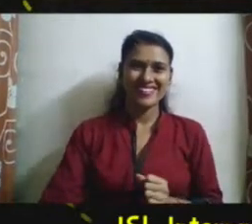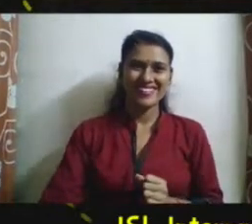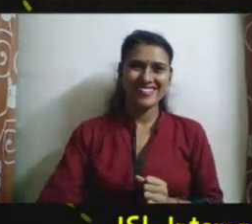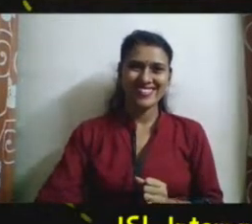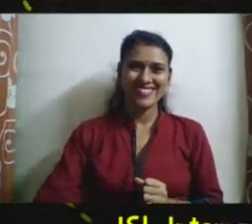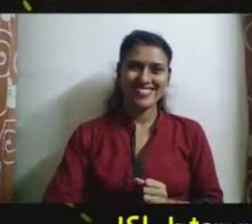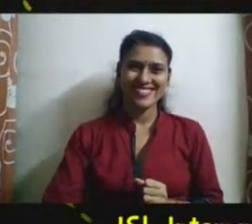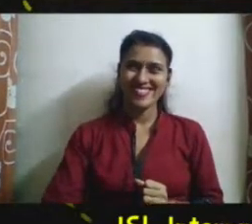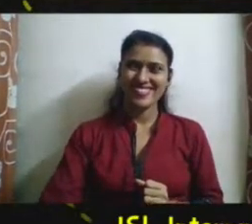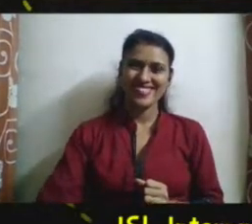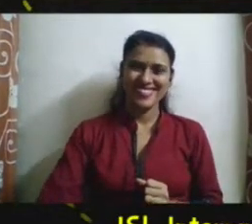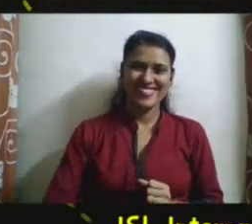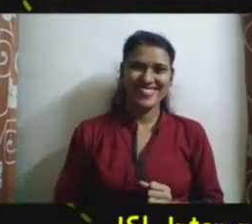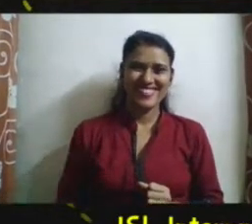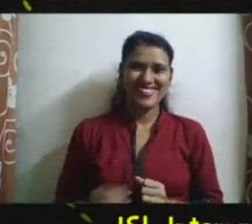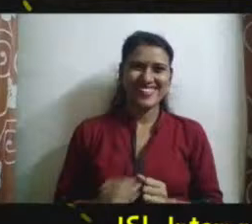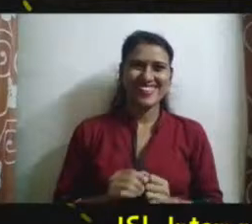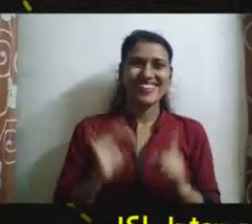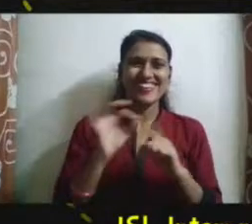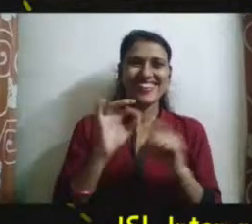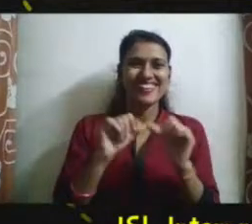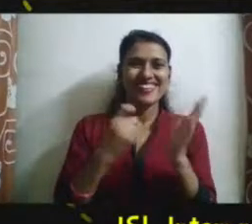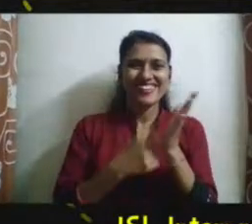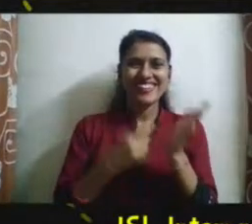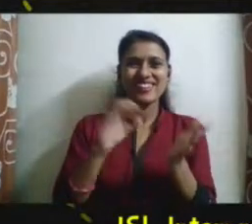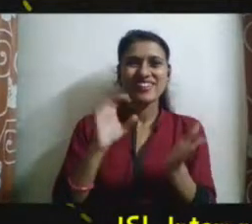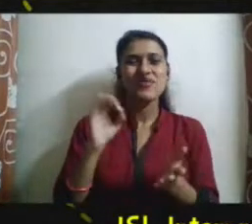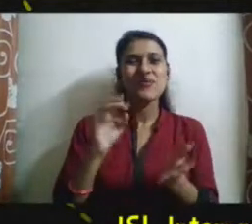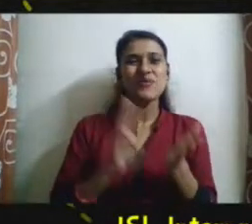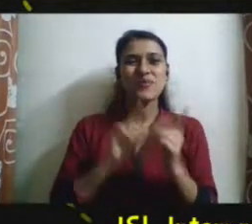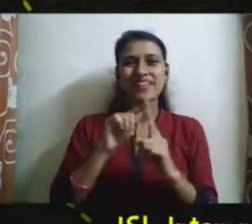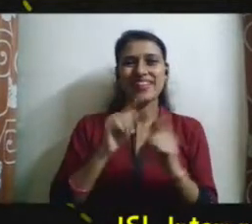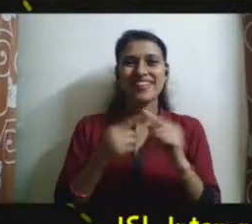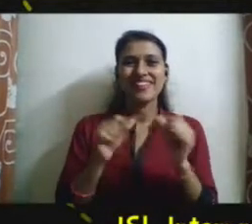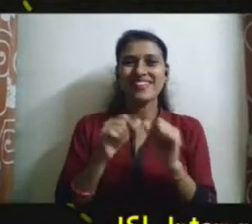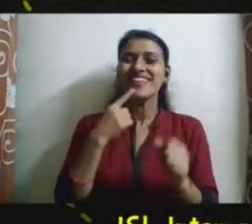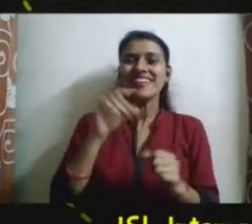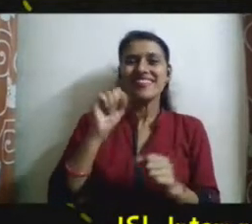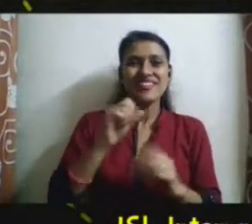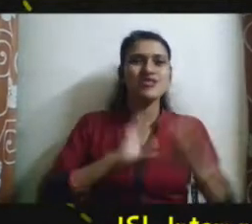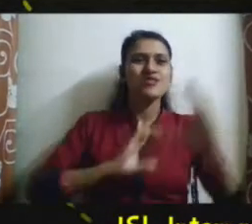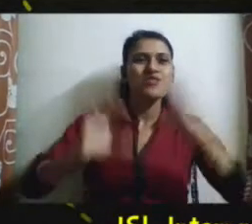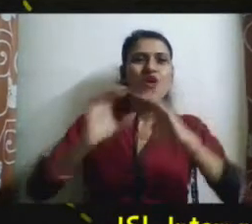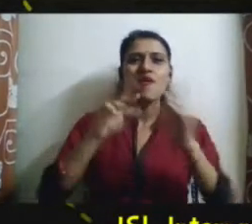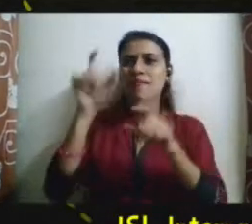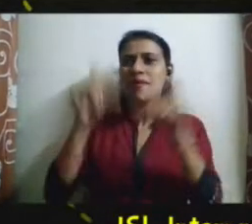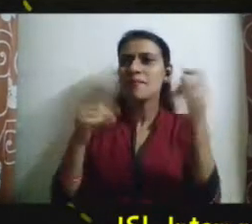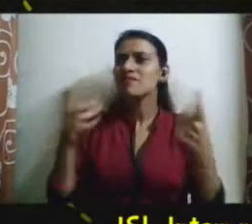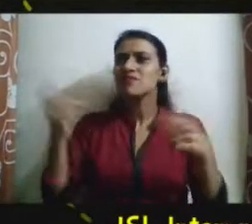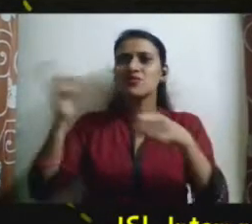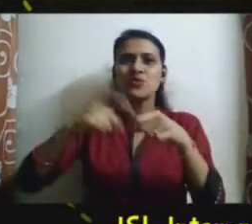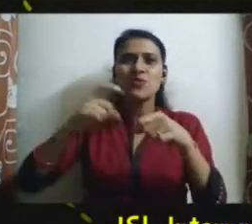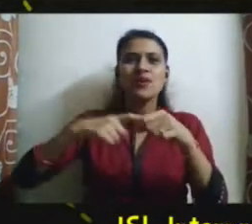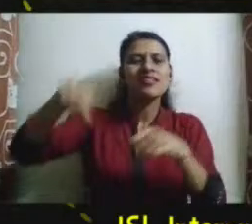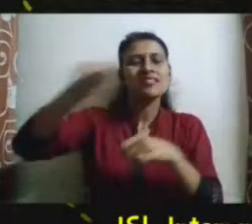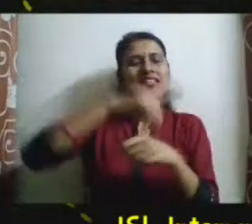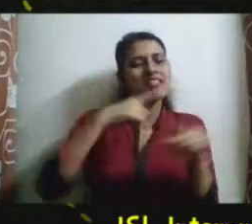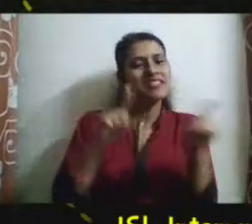go ahead. No, I think like there were also a lot of people who worked on the conference, and we wanted to be able to thank them